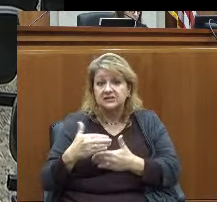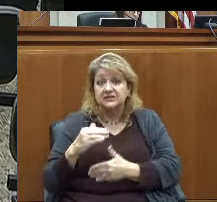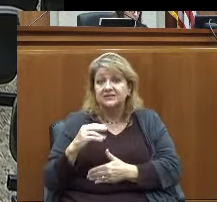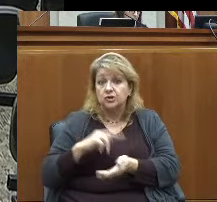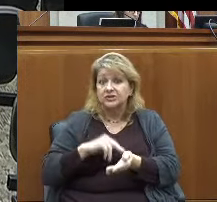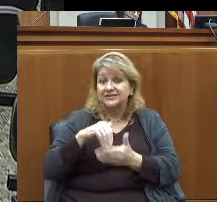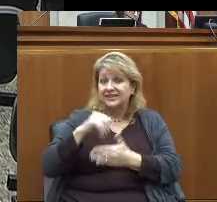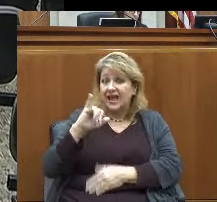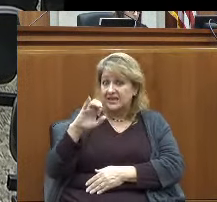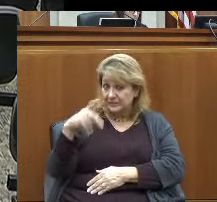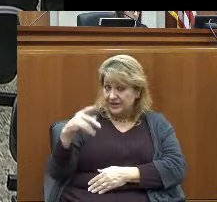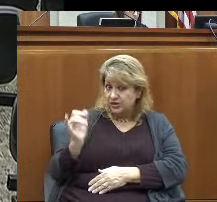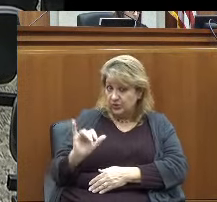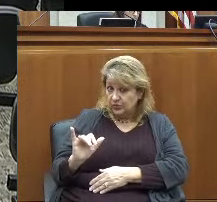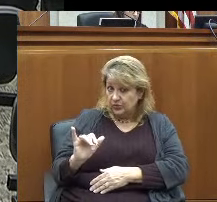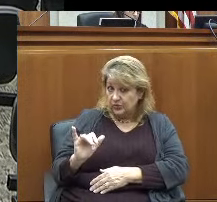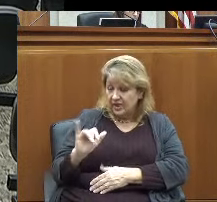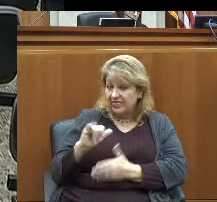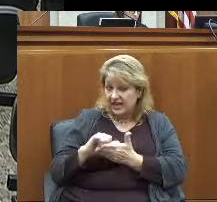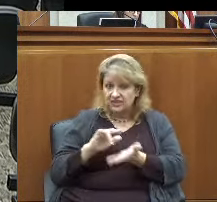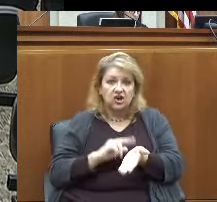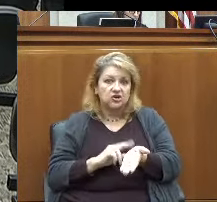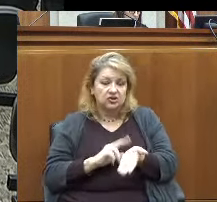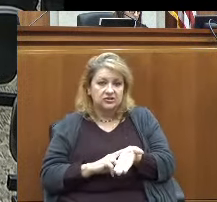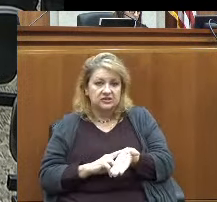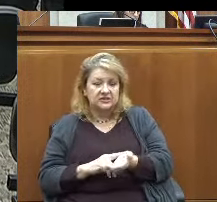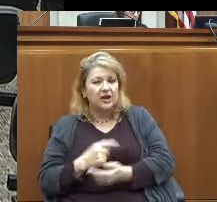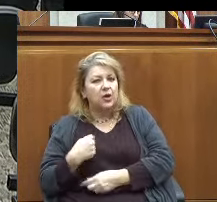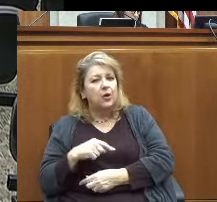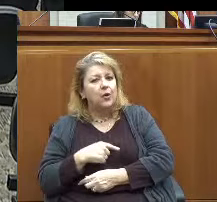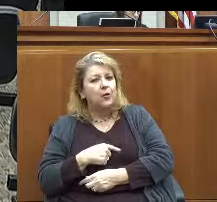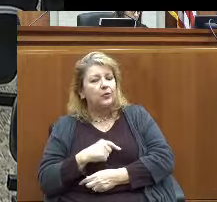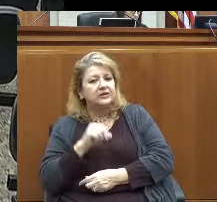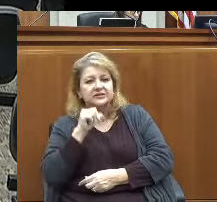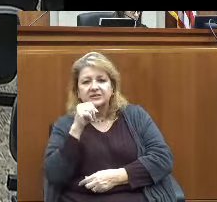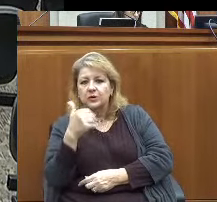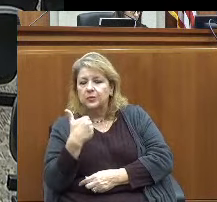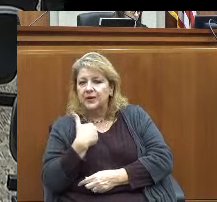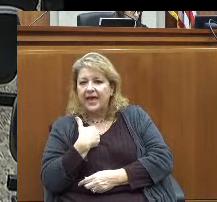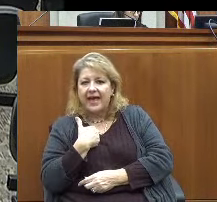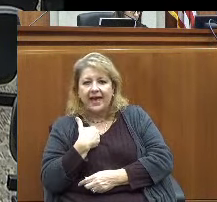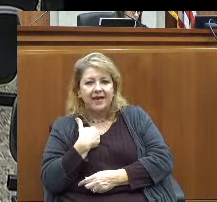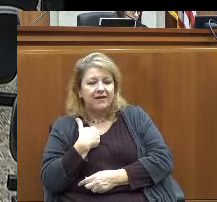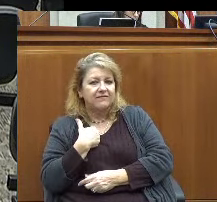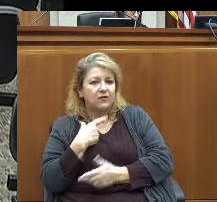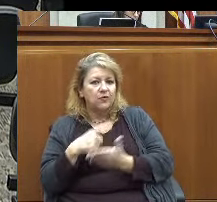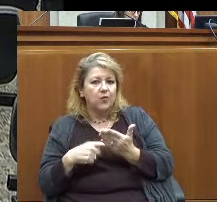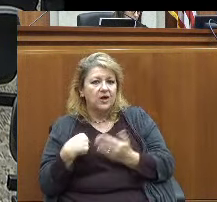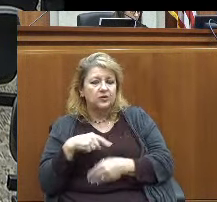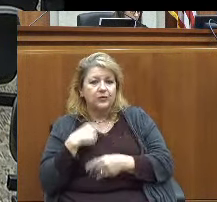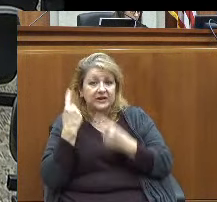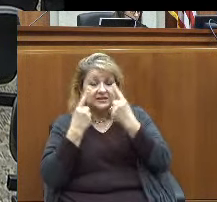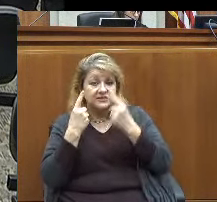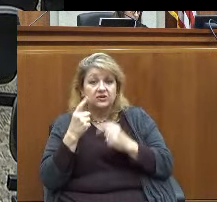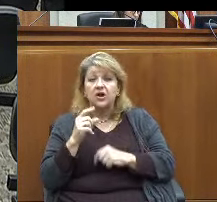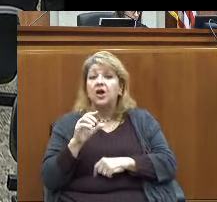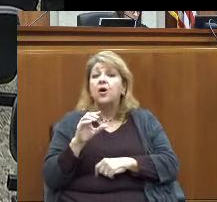have that going on with our nurses. We do not have what we consider a school